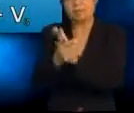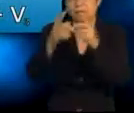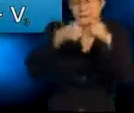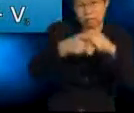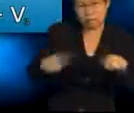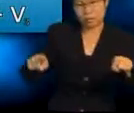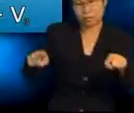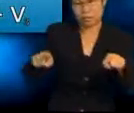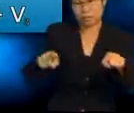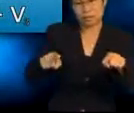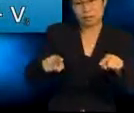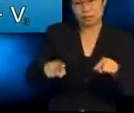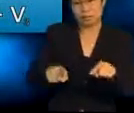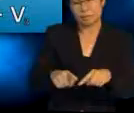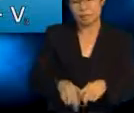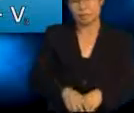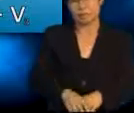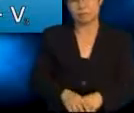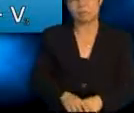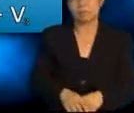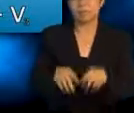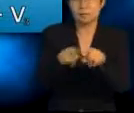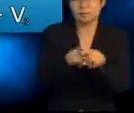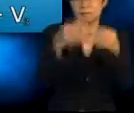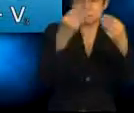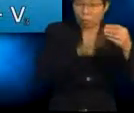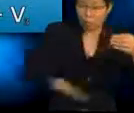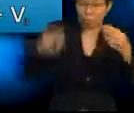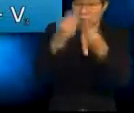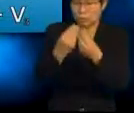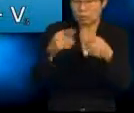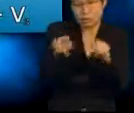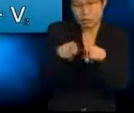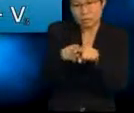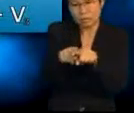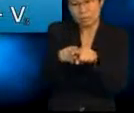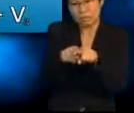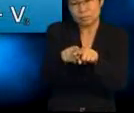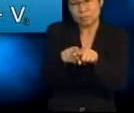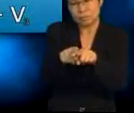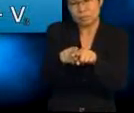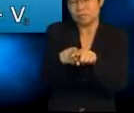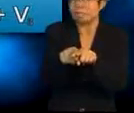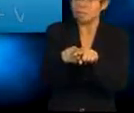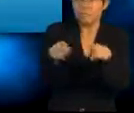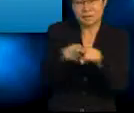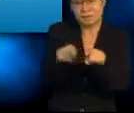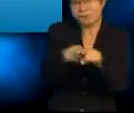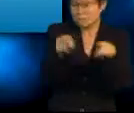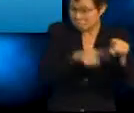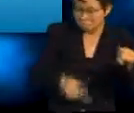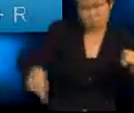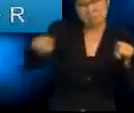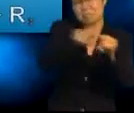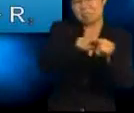difference in a series circuit is equal to the potential difference across the whole circuit. Each